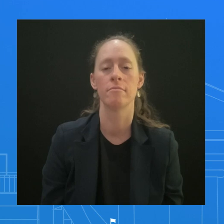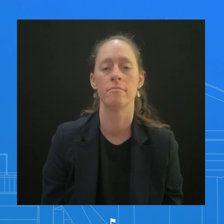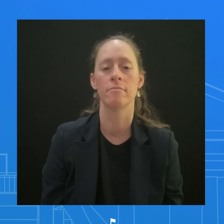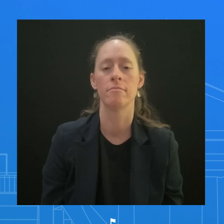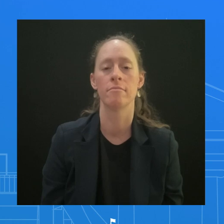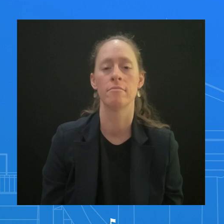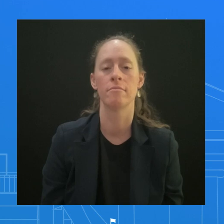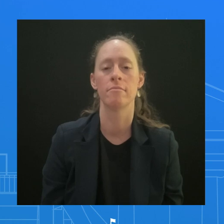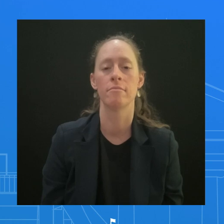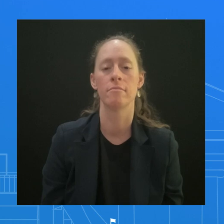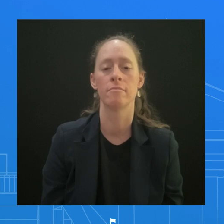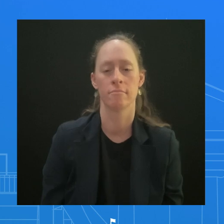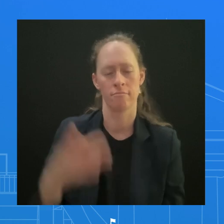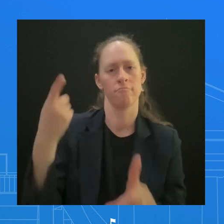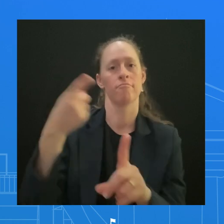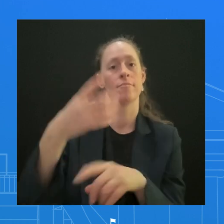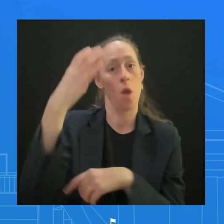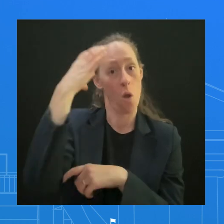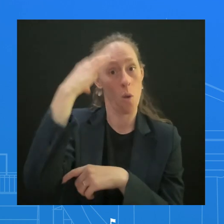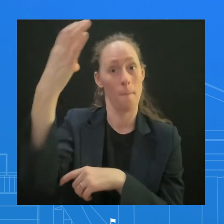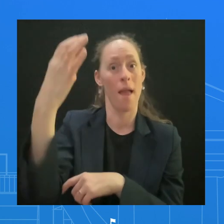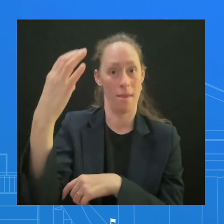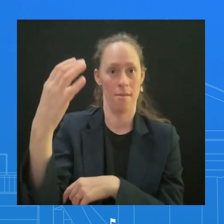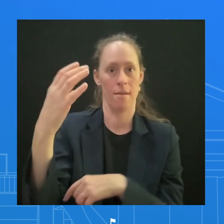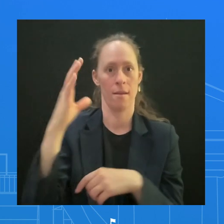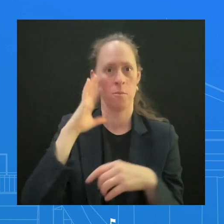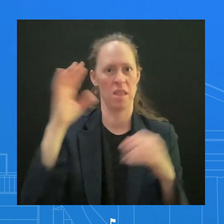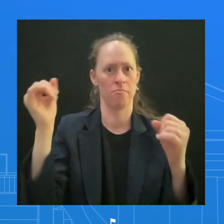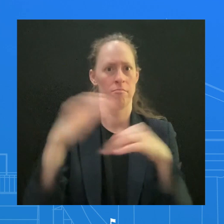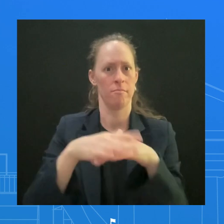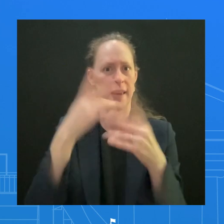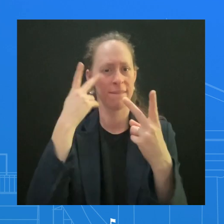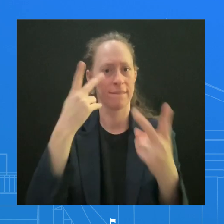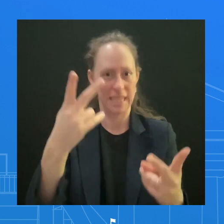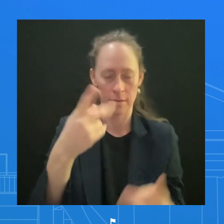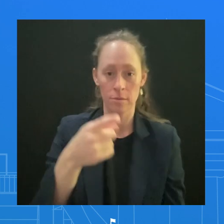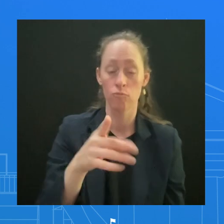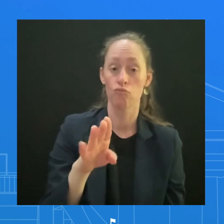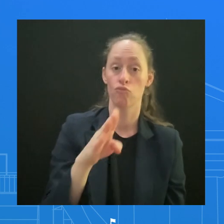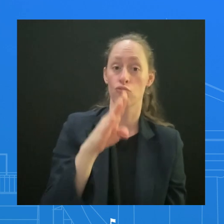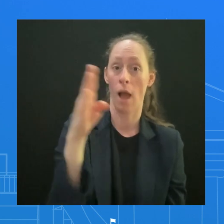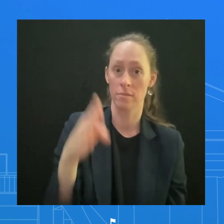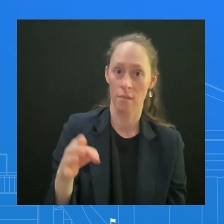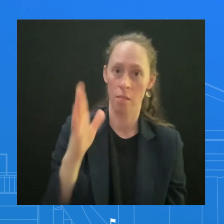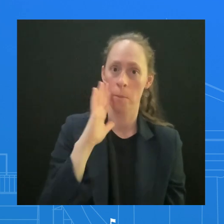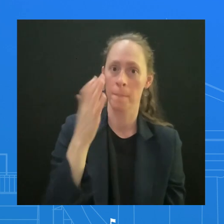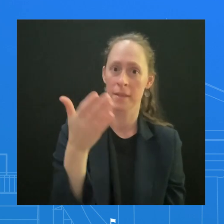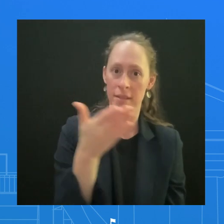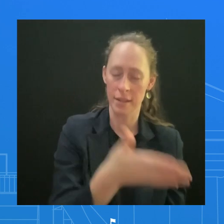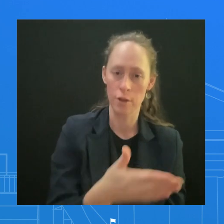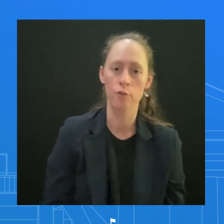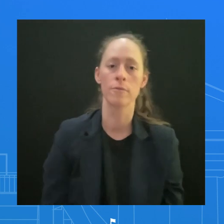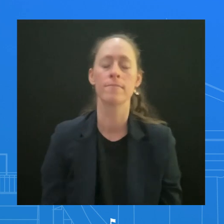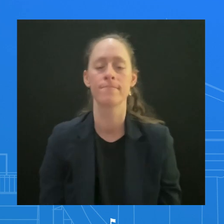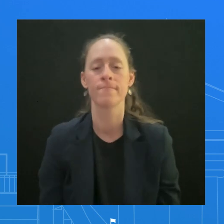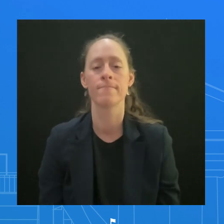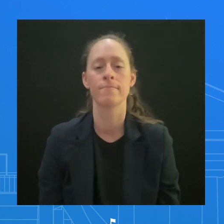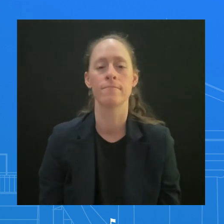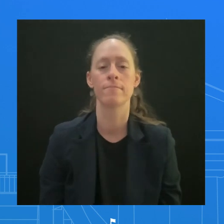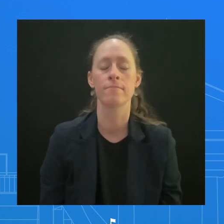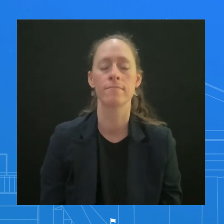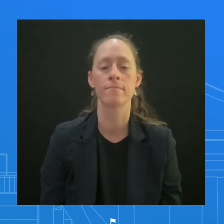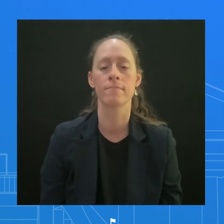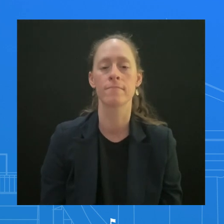that will be there, like Brazil, for example, are saying that both sides will have to concede in order to have a peace plan to